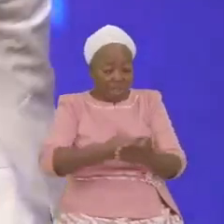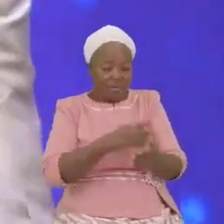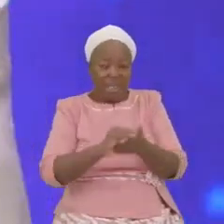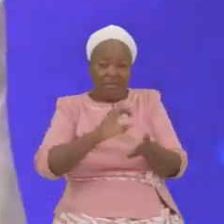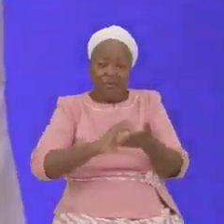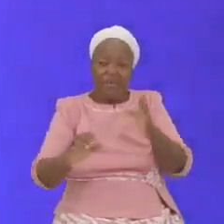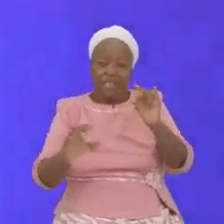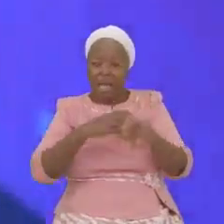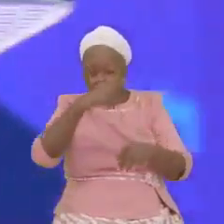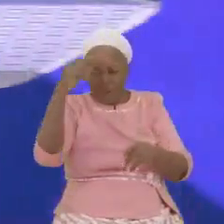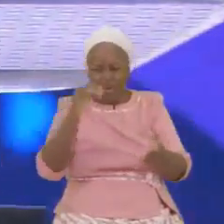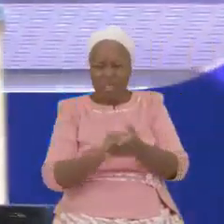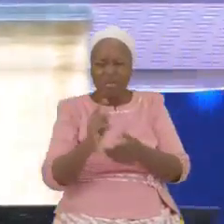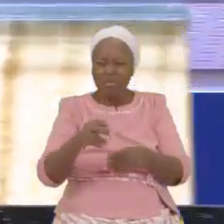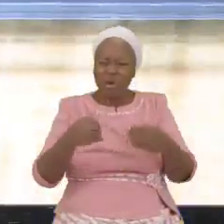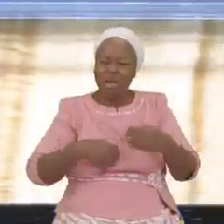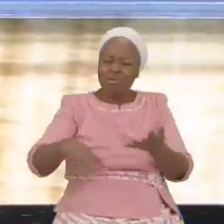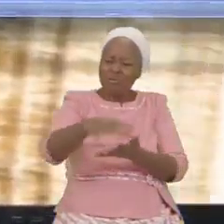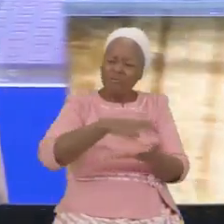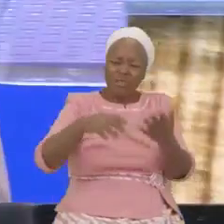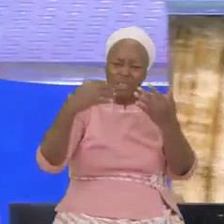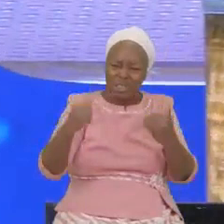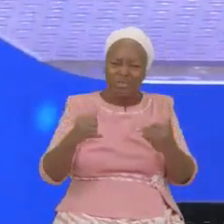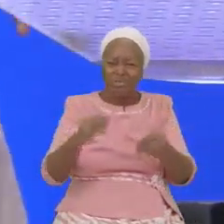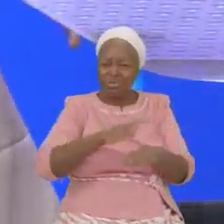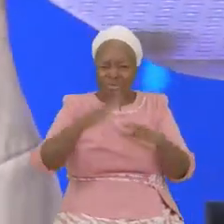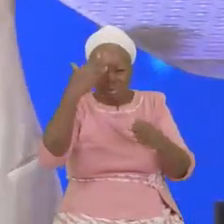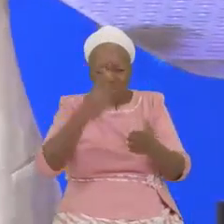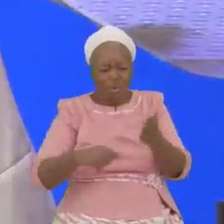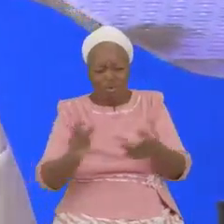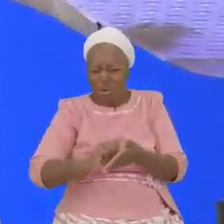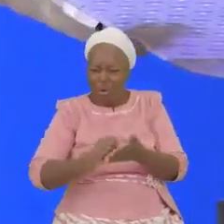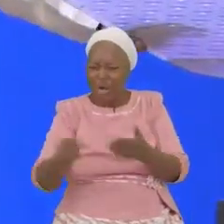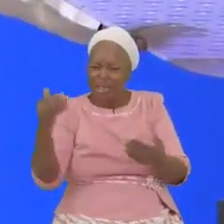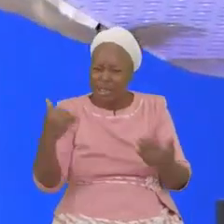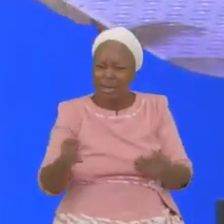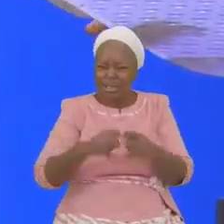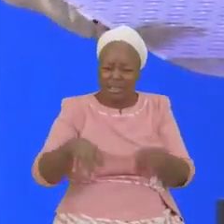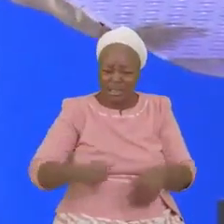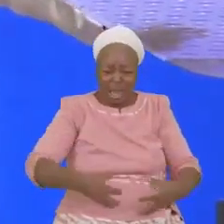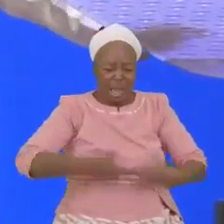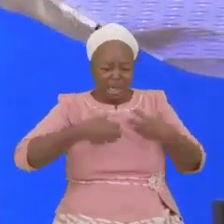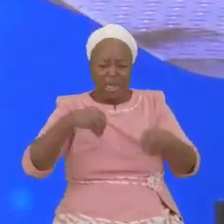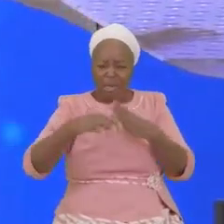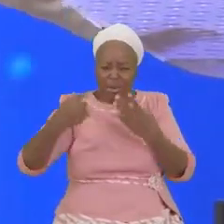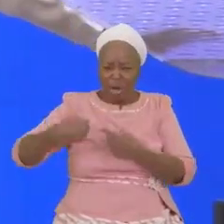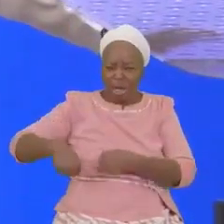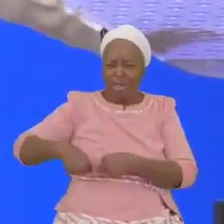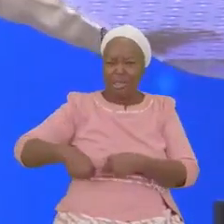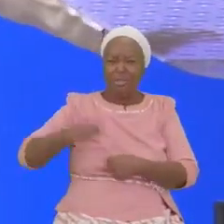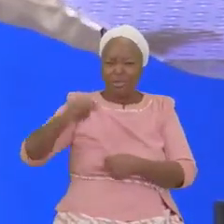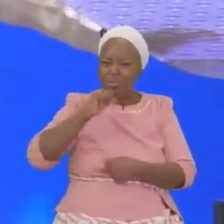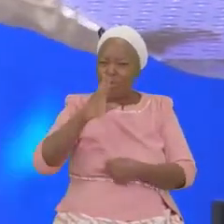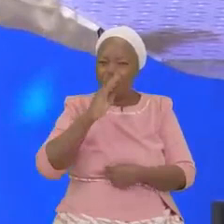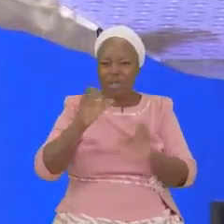because of that, you're even confused. You don't know what am I going to write. And you're still angry inside your heart. You'll not